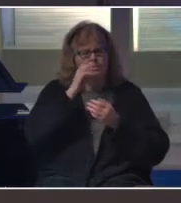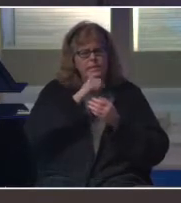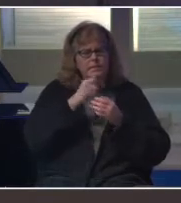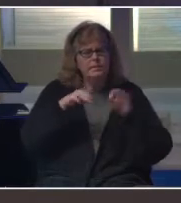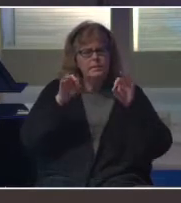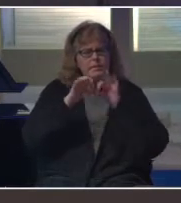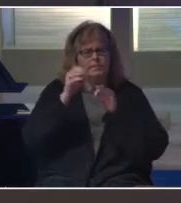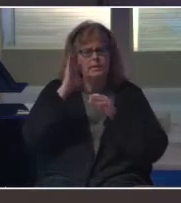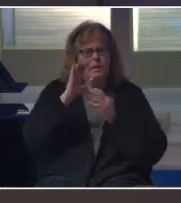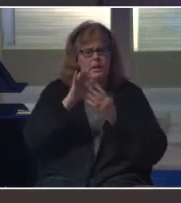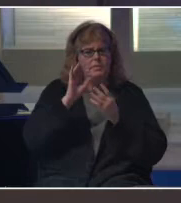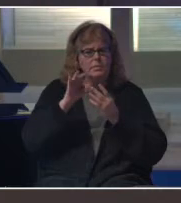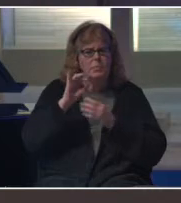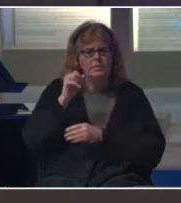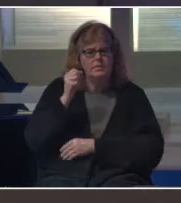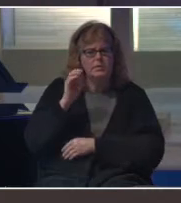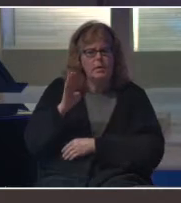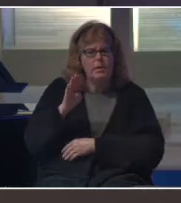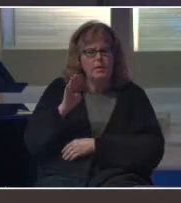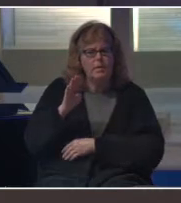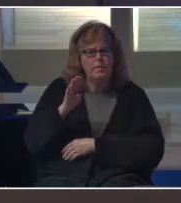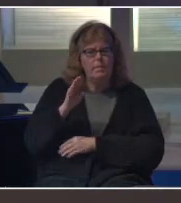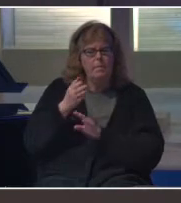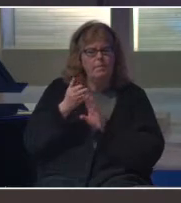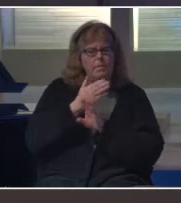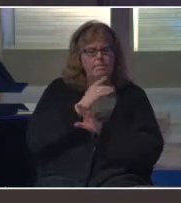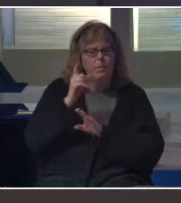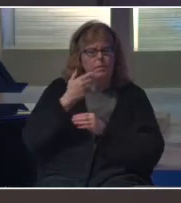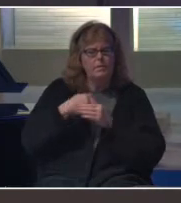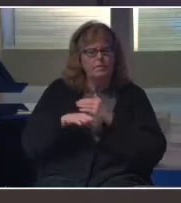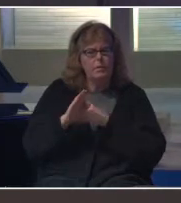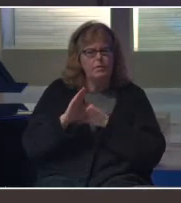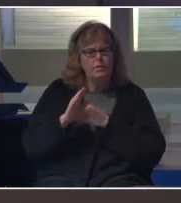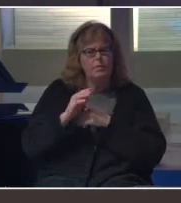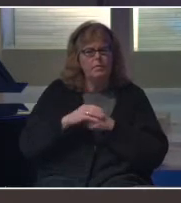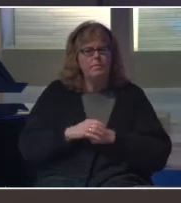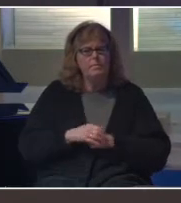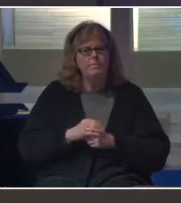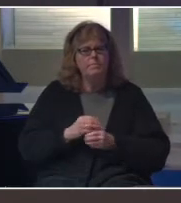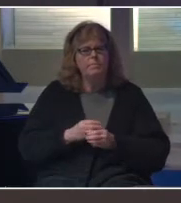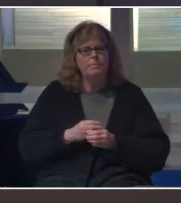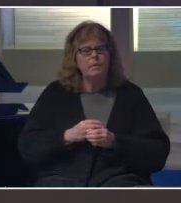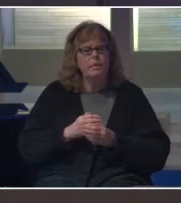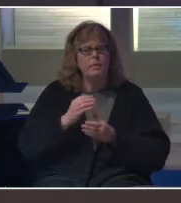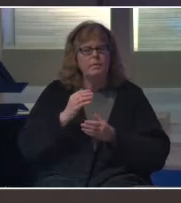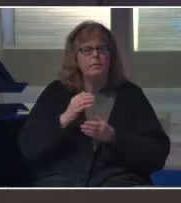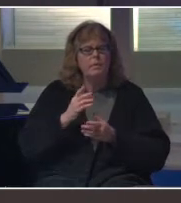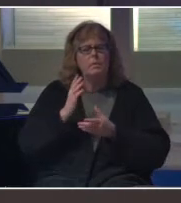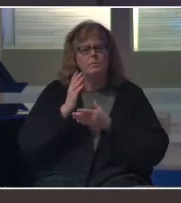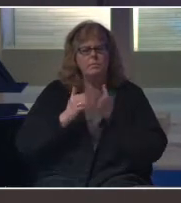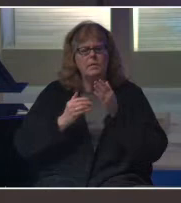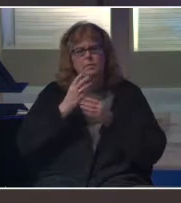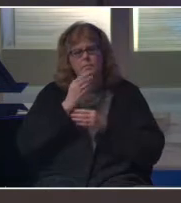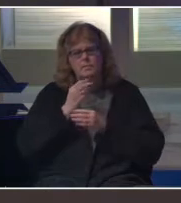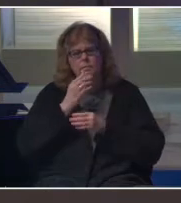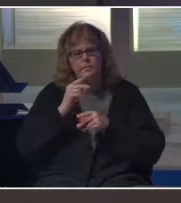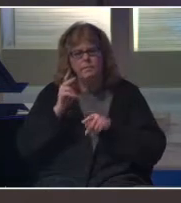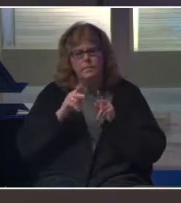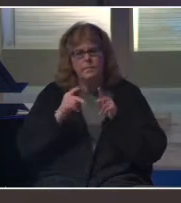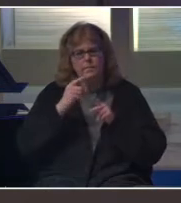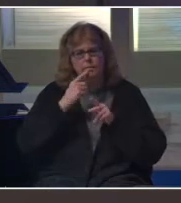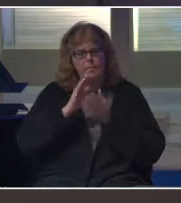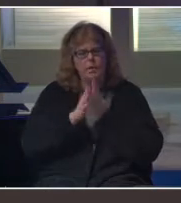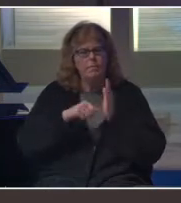God's choice of Jacob prior to his birth. Some of our kinsmen have become